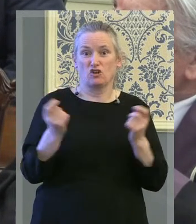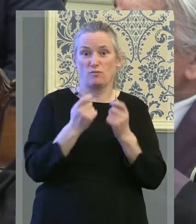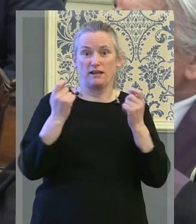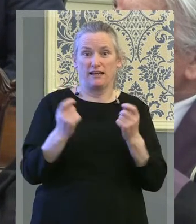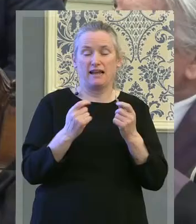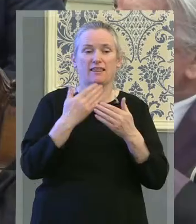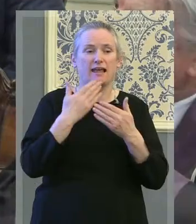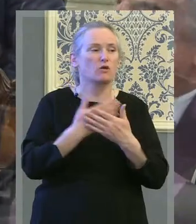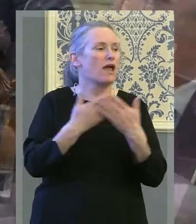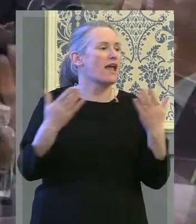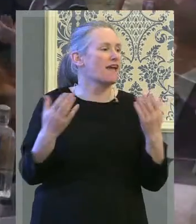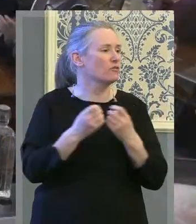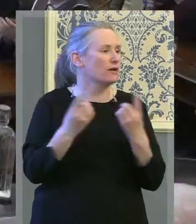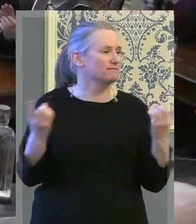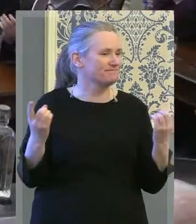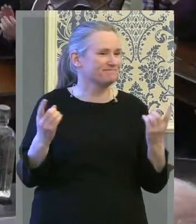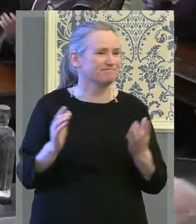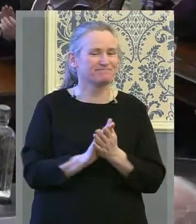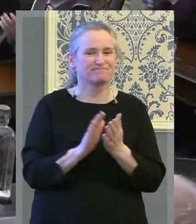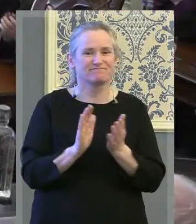Míle Maith Go Léir.